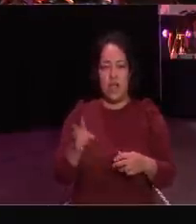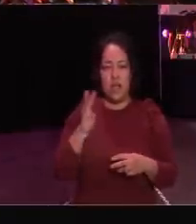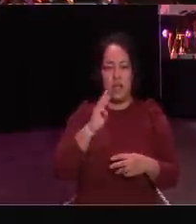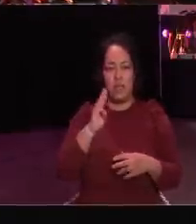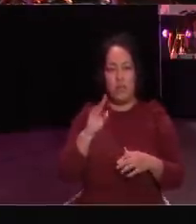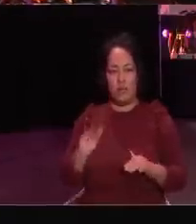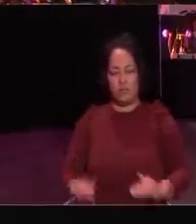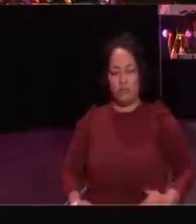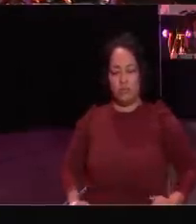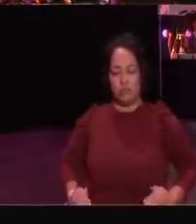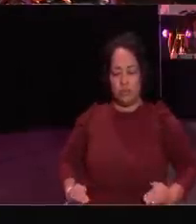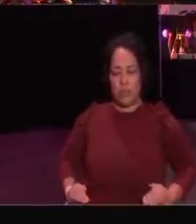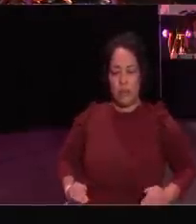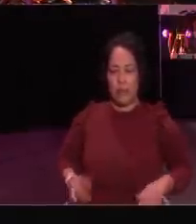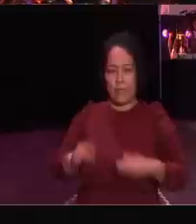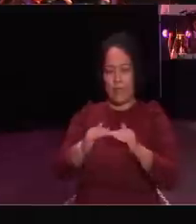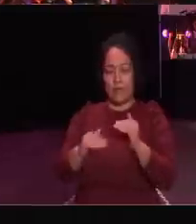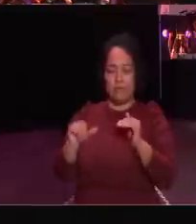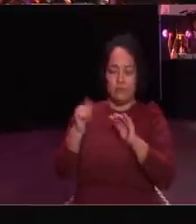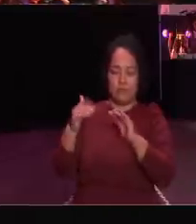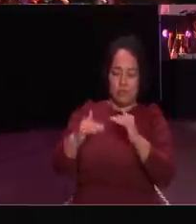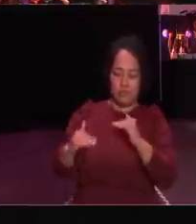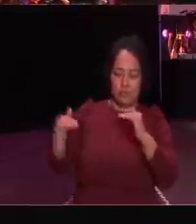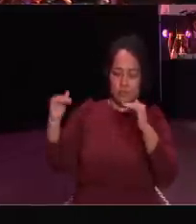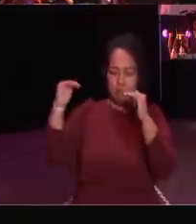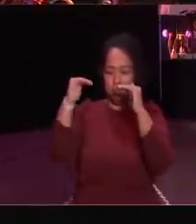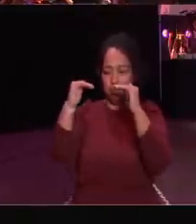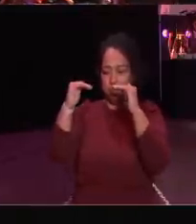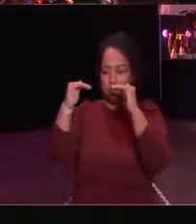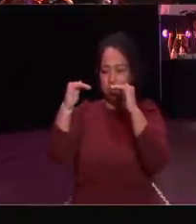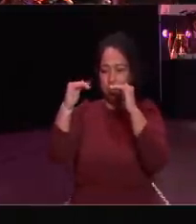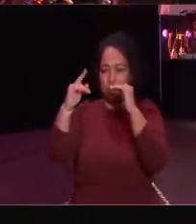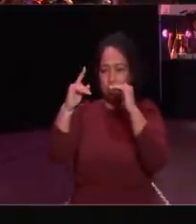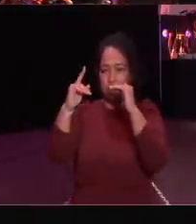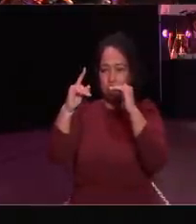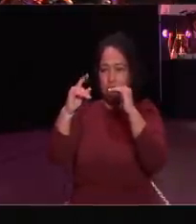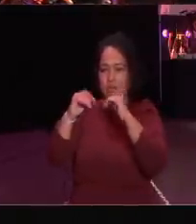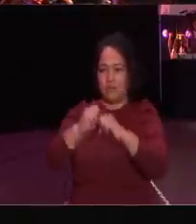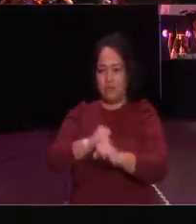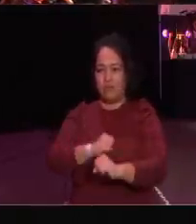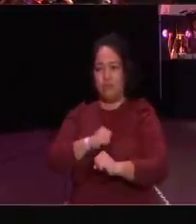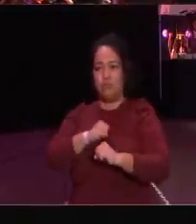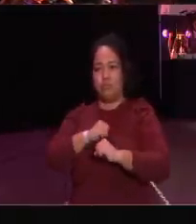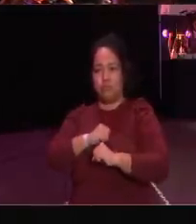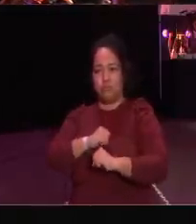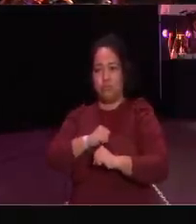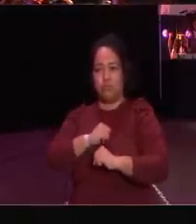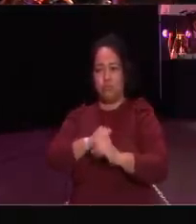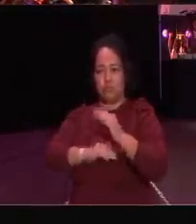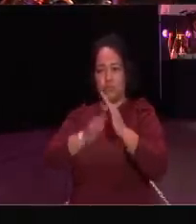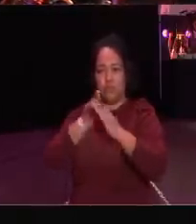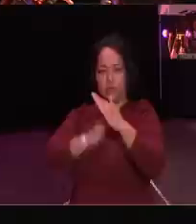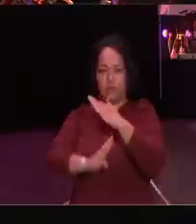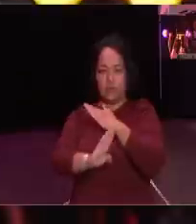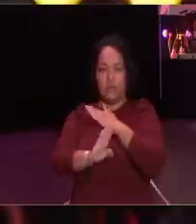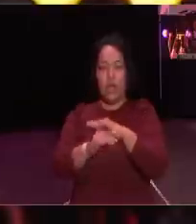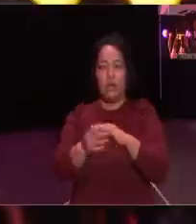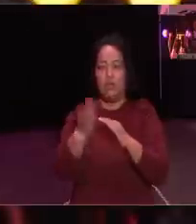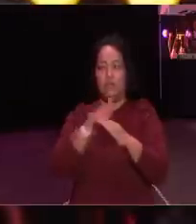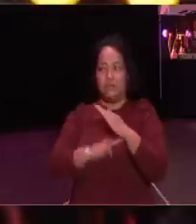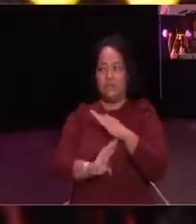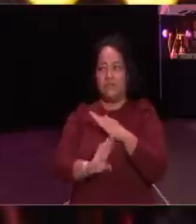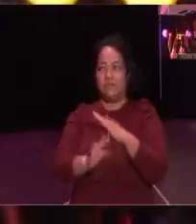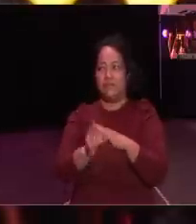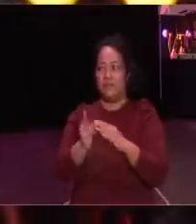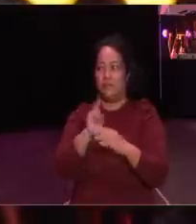made it up to their waist. Ese es el nivel de sujeción. That's the level of subjection. Cuando usted quiere agarrar a alguien verdaderamente, when